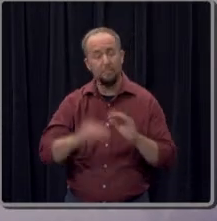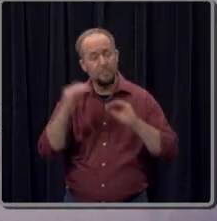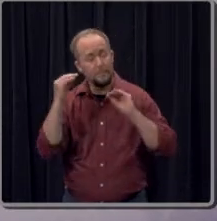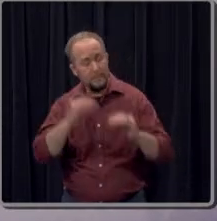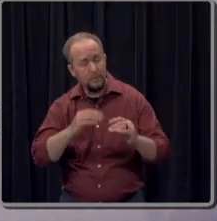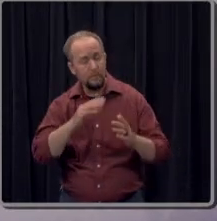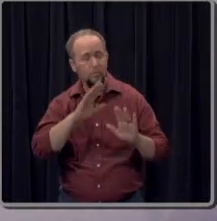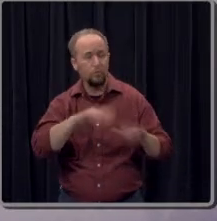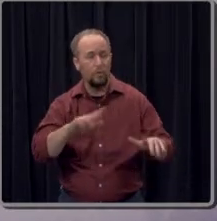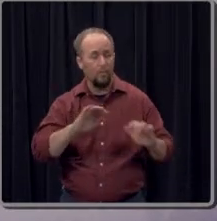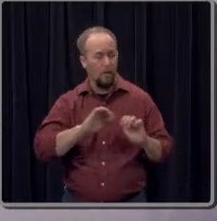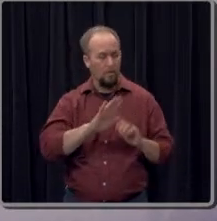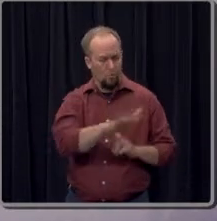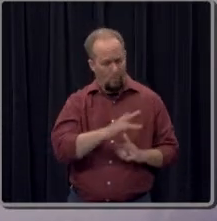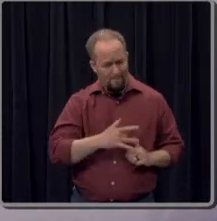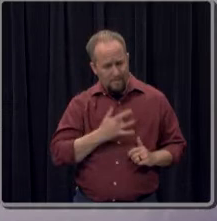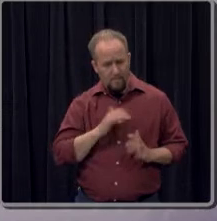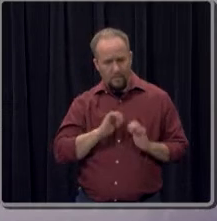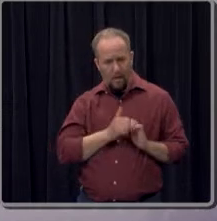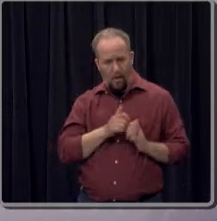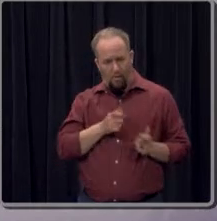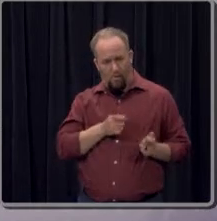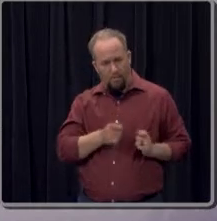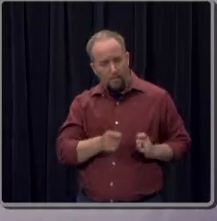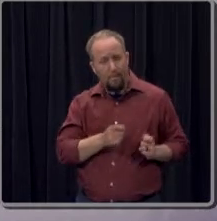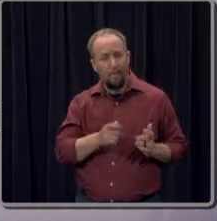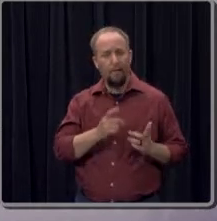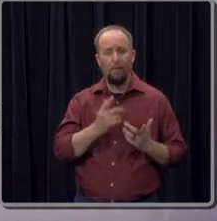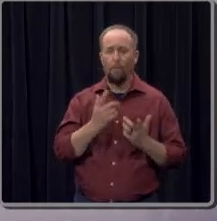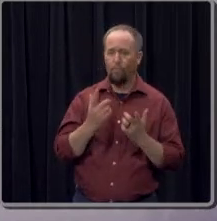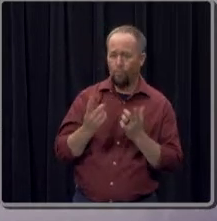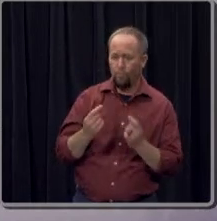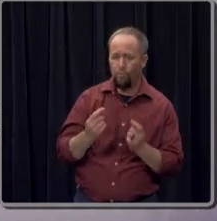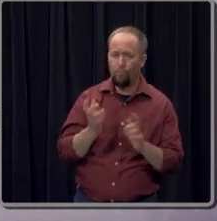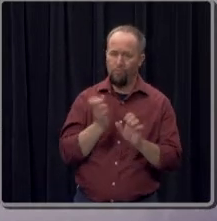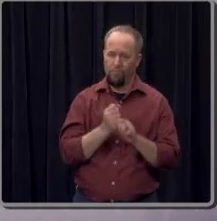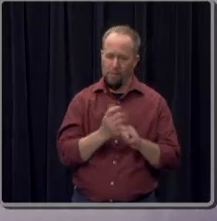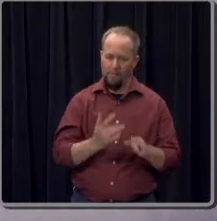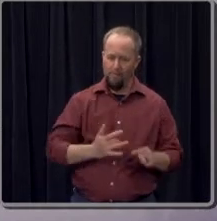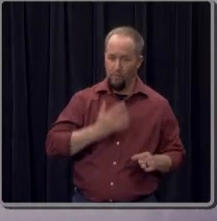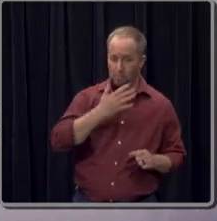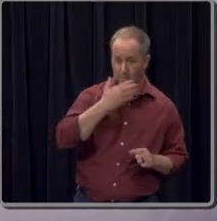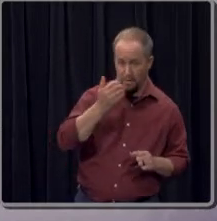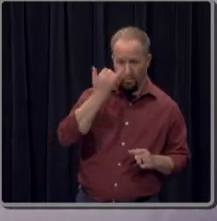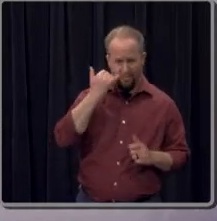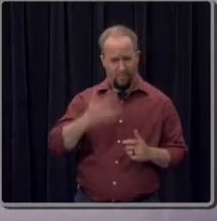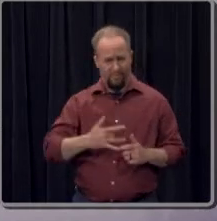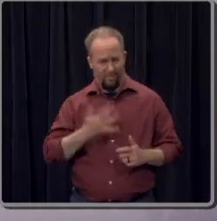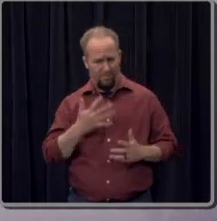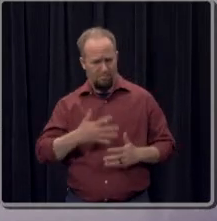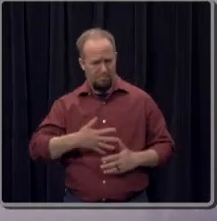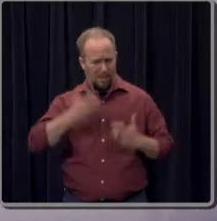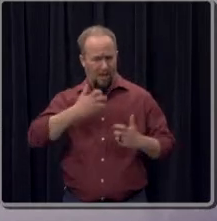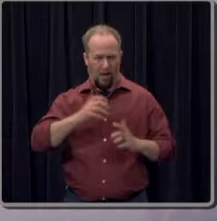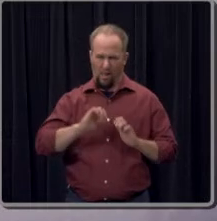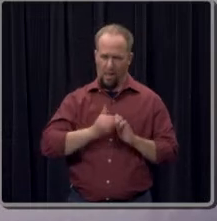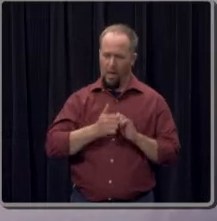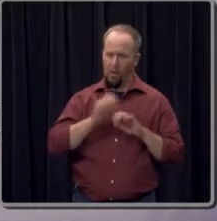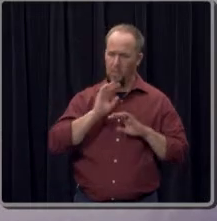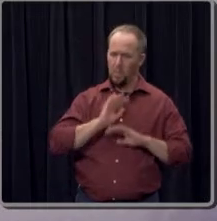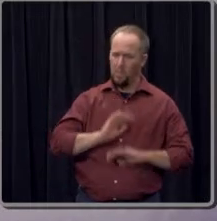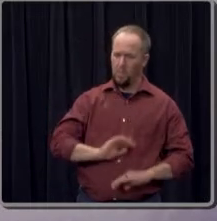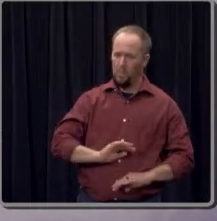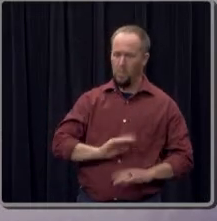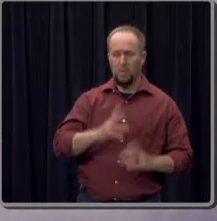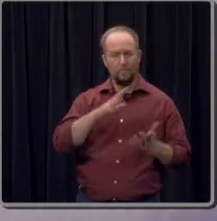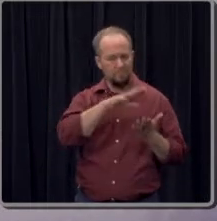managing their feelings and things that they can do to make themselves feel better when they feel angry. So learning to